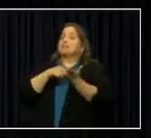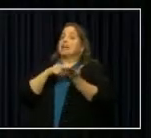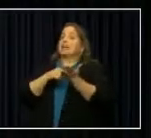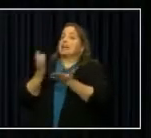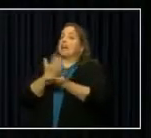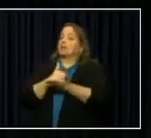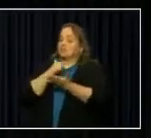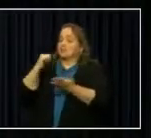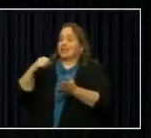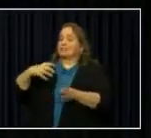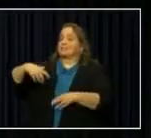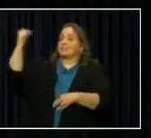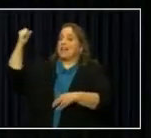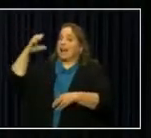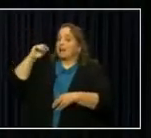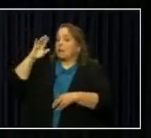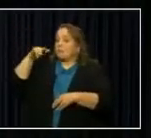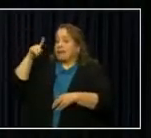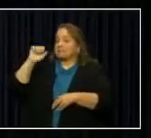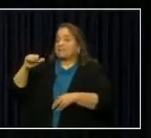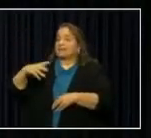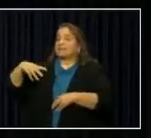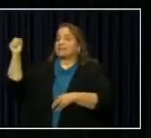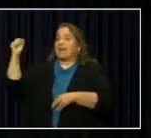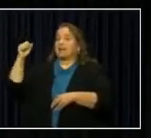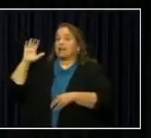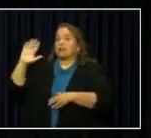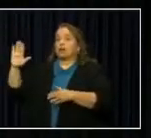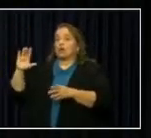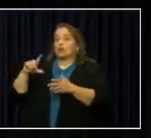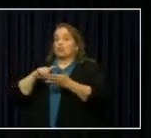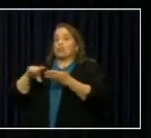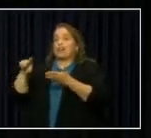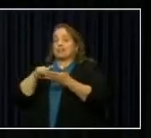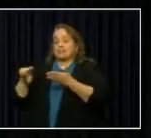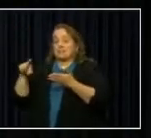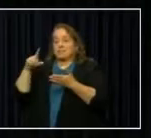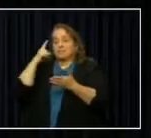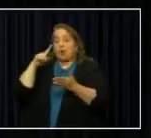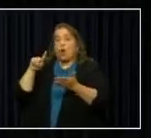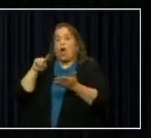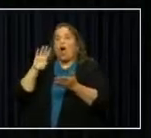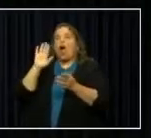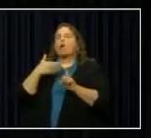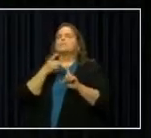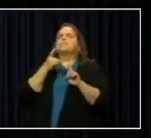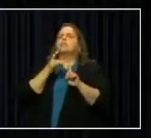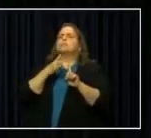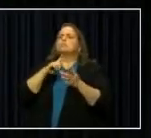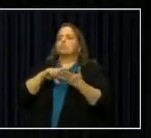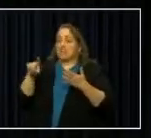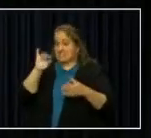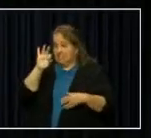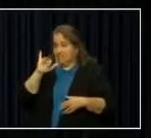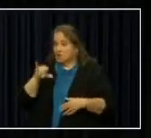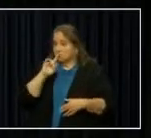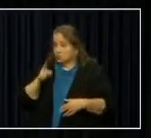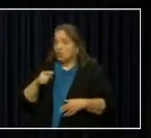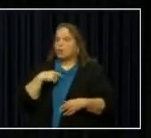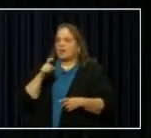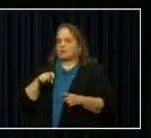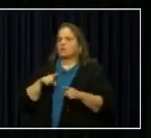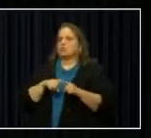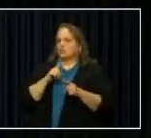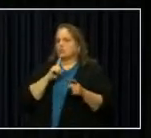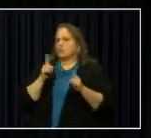they're intended to help? If that's accurate, we need to take some steps to address it. We need to make sure that people have these dollars